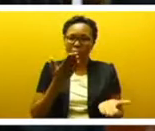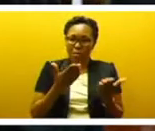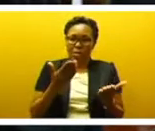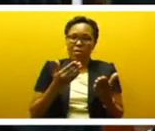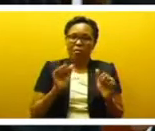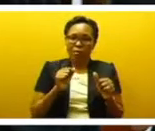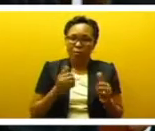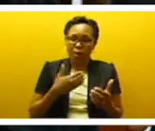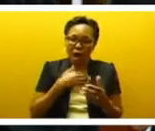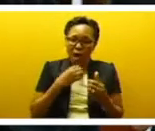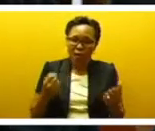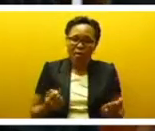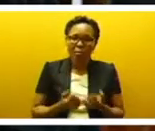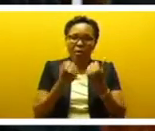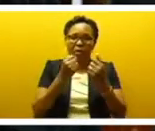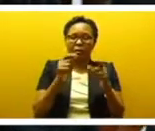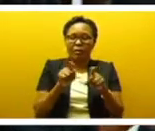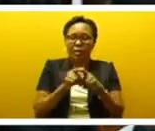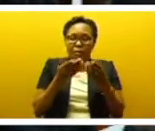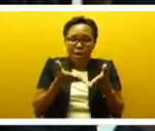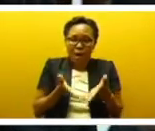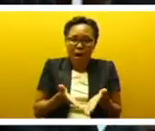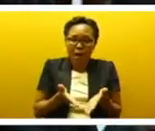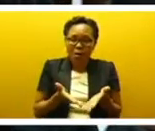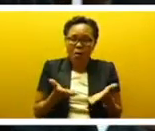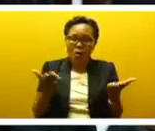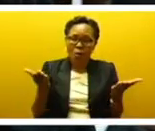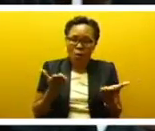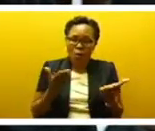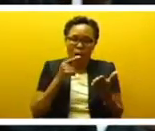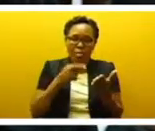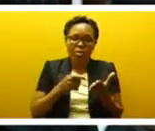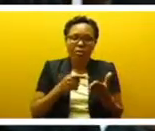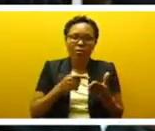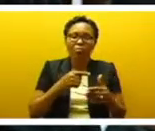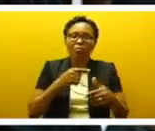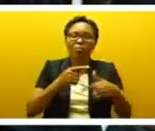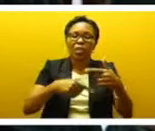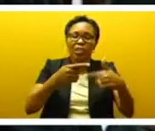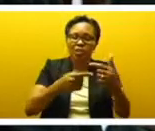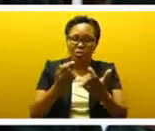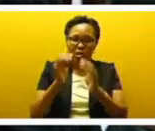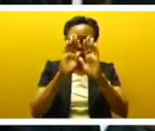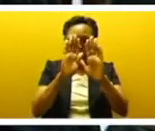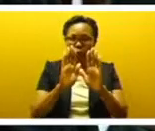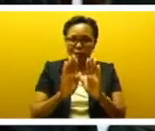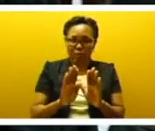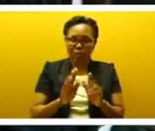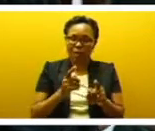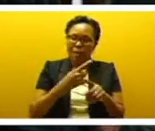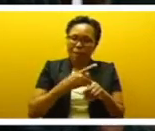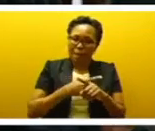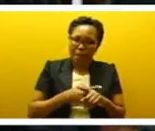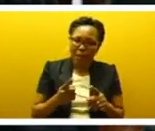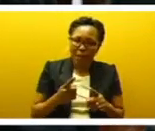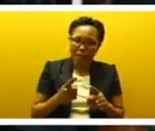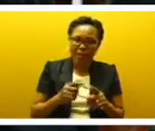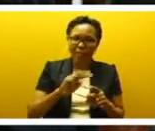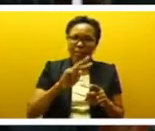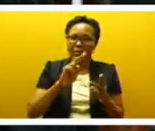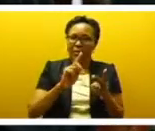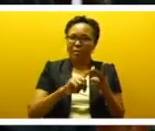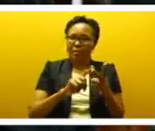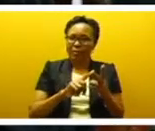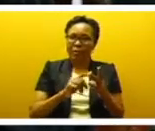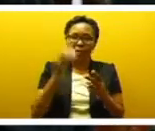situations such as this, where such a succession is necessary. But the second issue would also be that the court